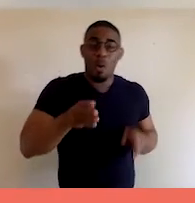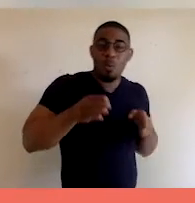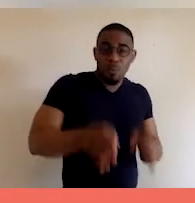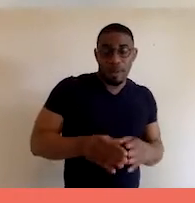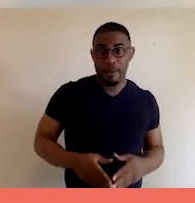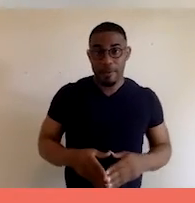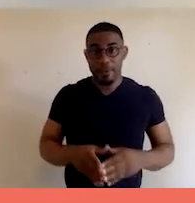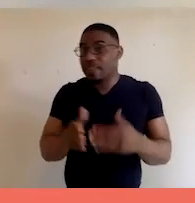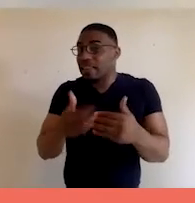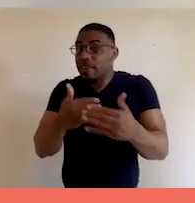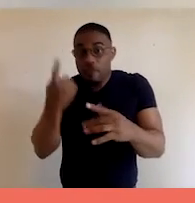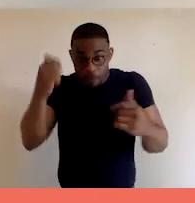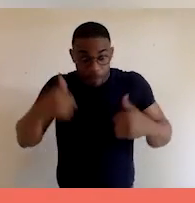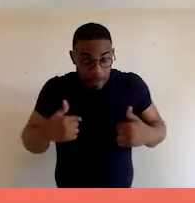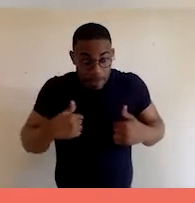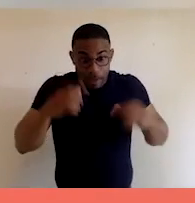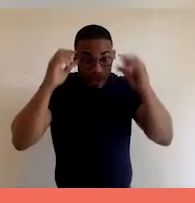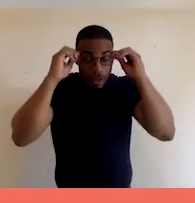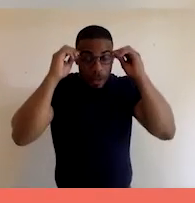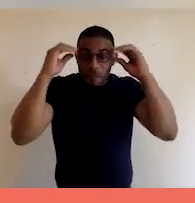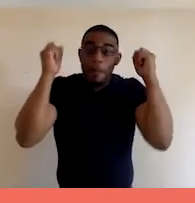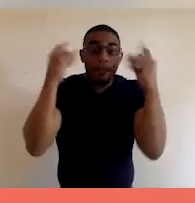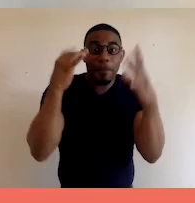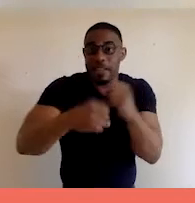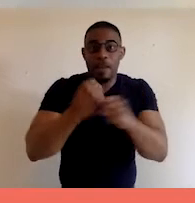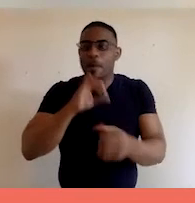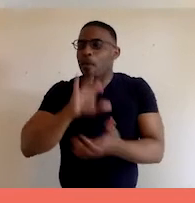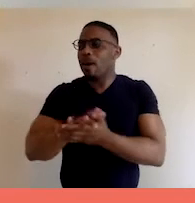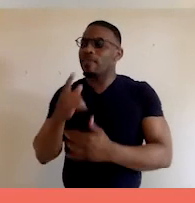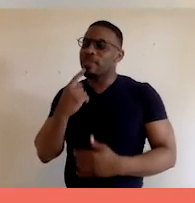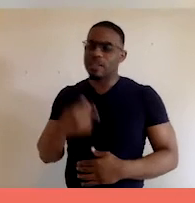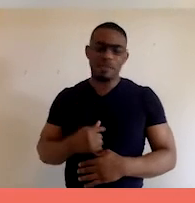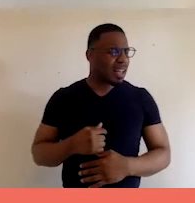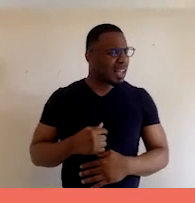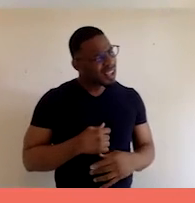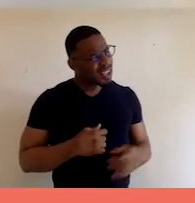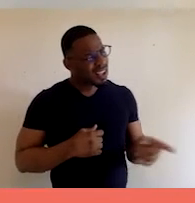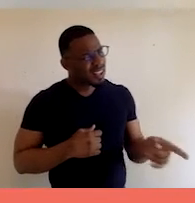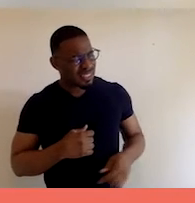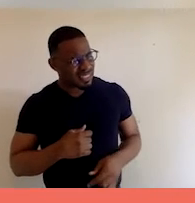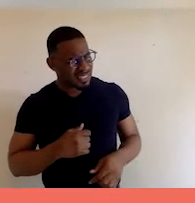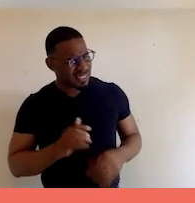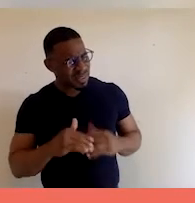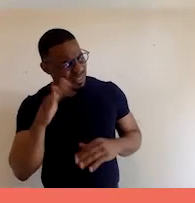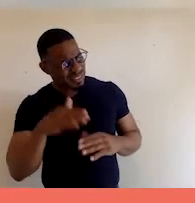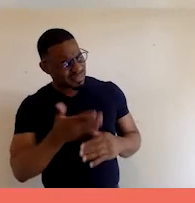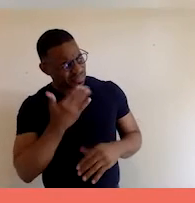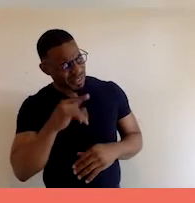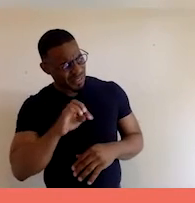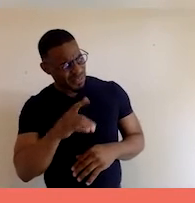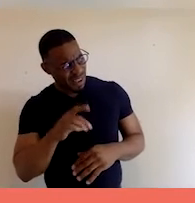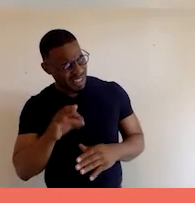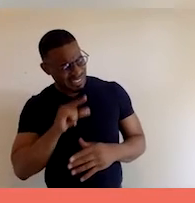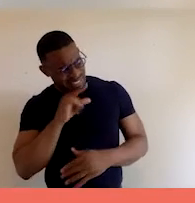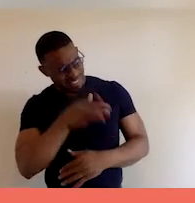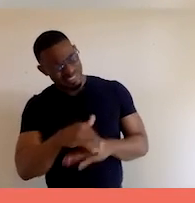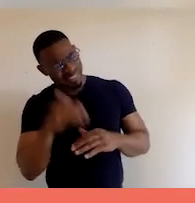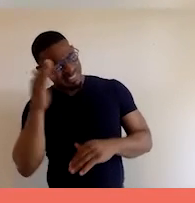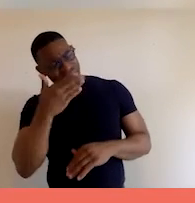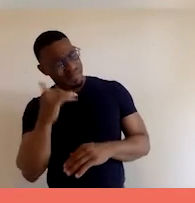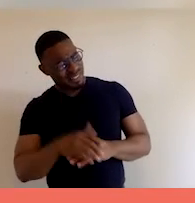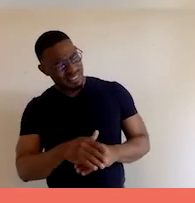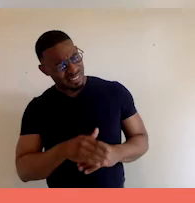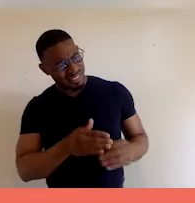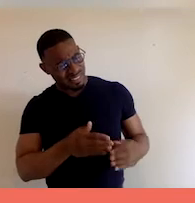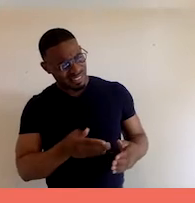way. Even for me, for years, you know, my wife would tell me, you're way better than frying chicken. You're way better than ringing